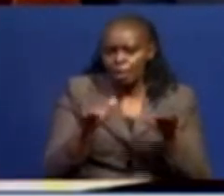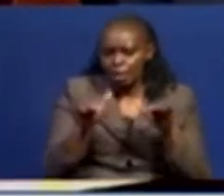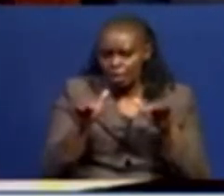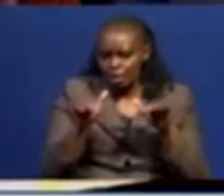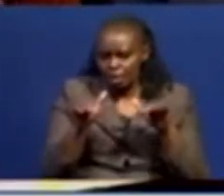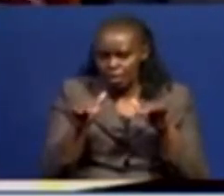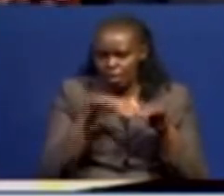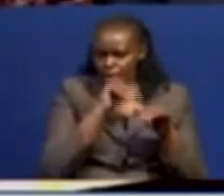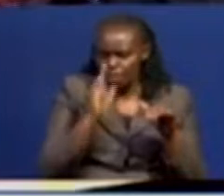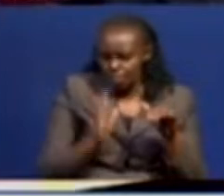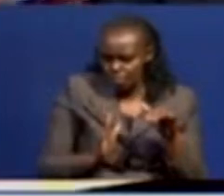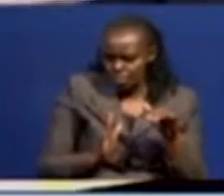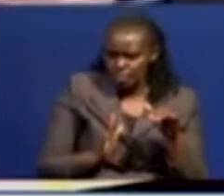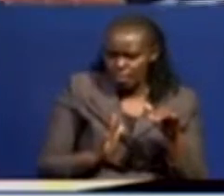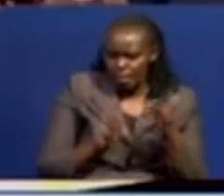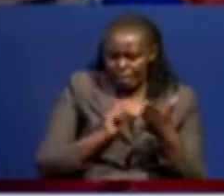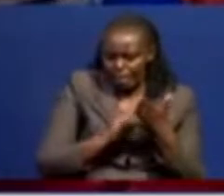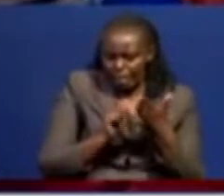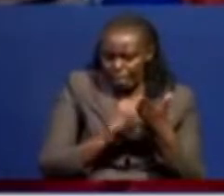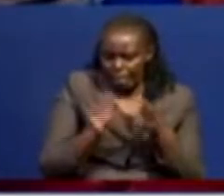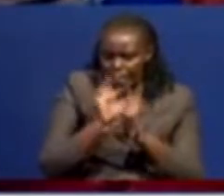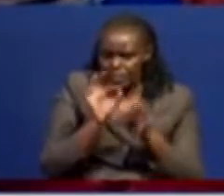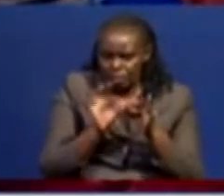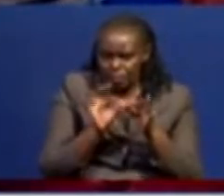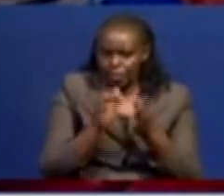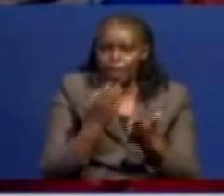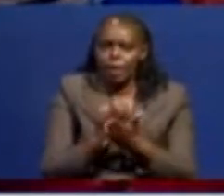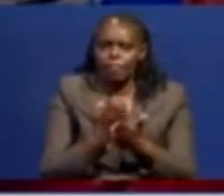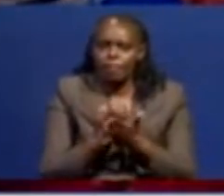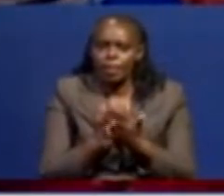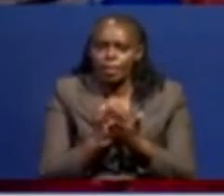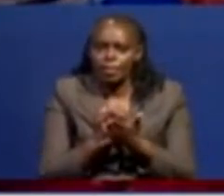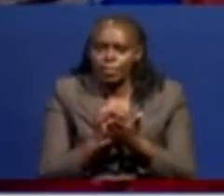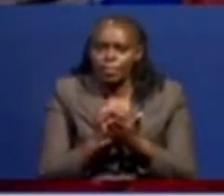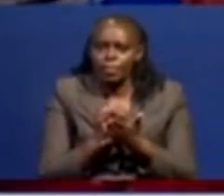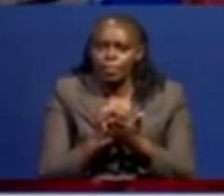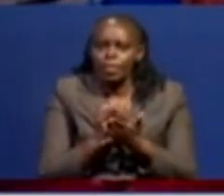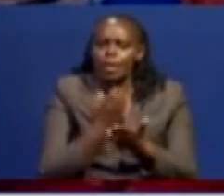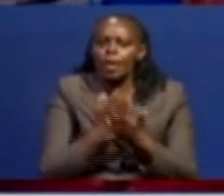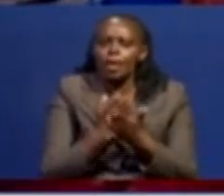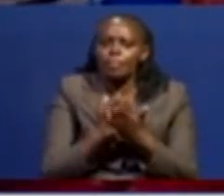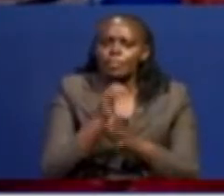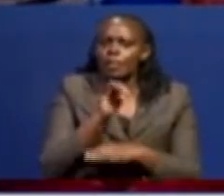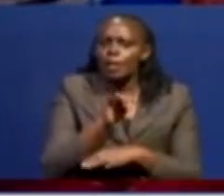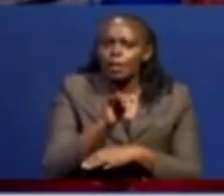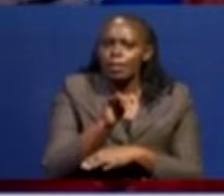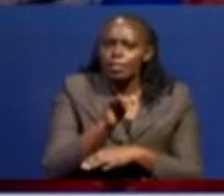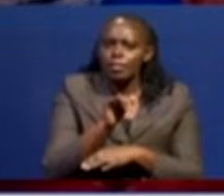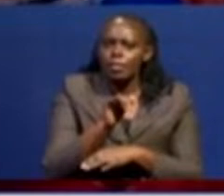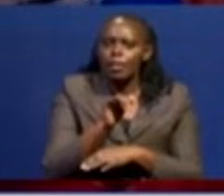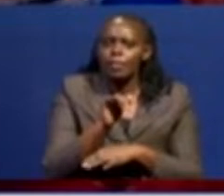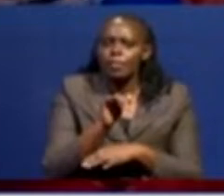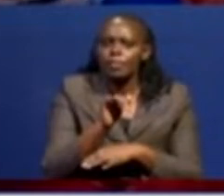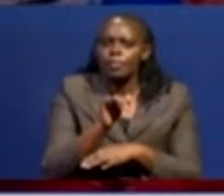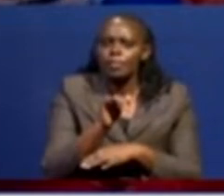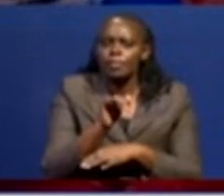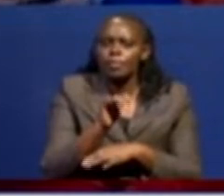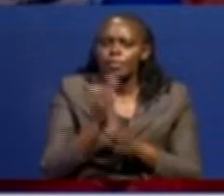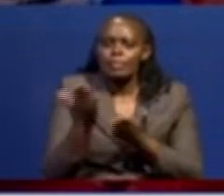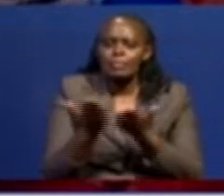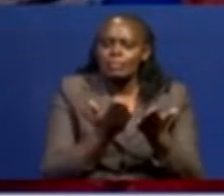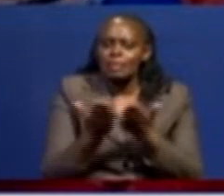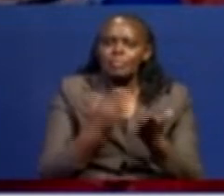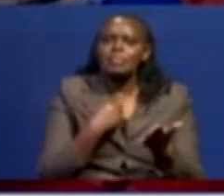moment, please. The honorable senators are taking note of that particular evidence. Yes. It's your evidence that they have